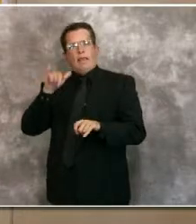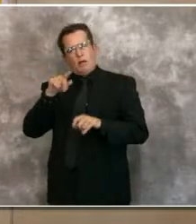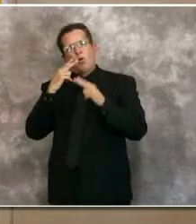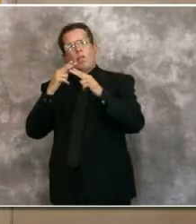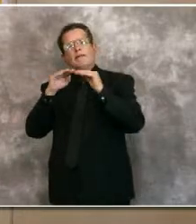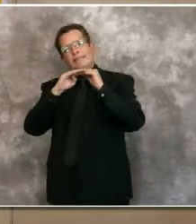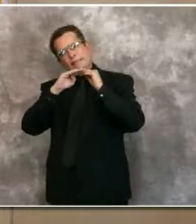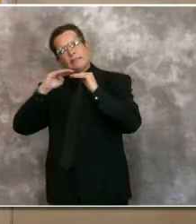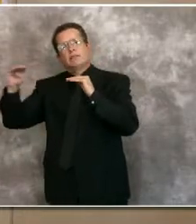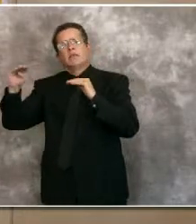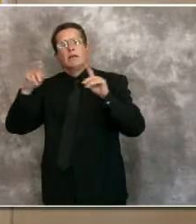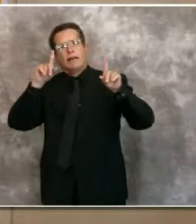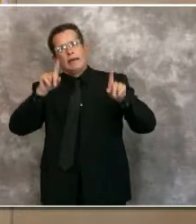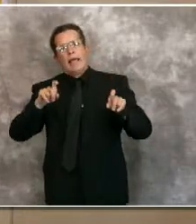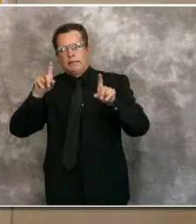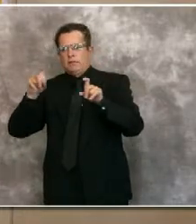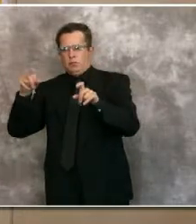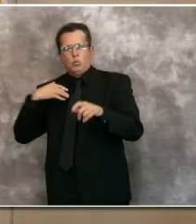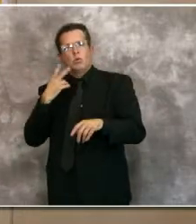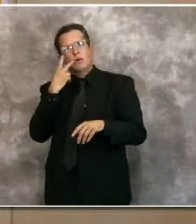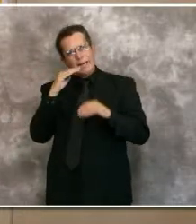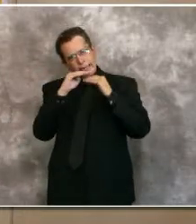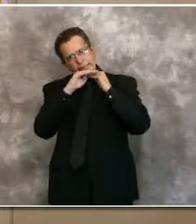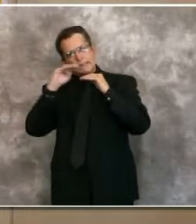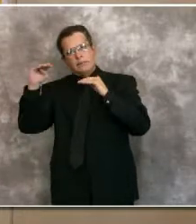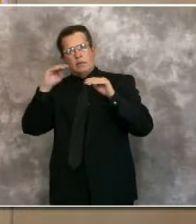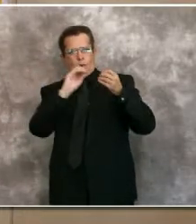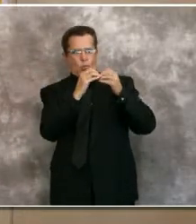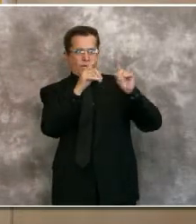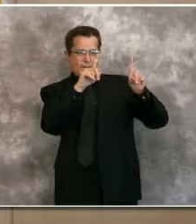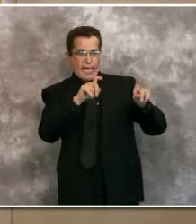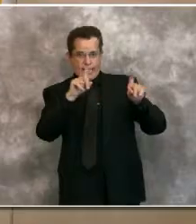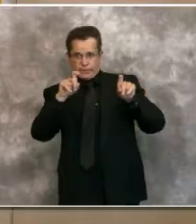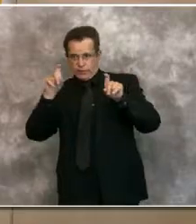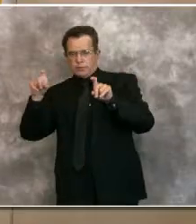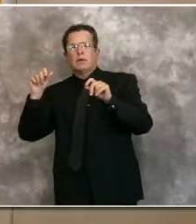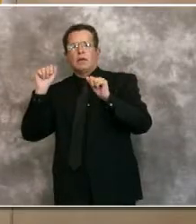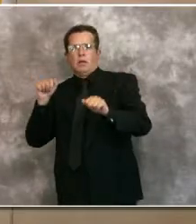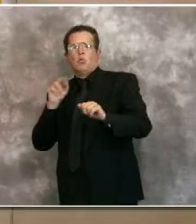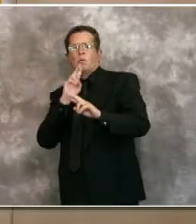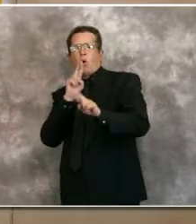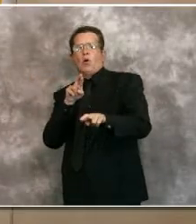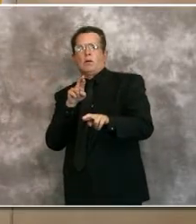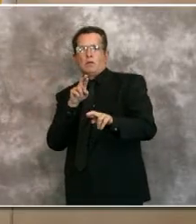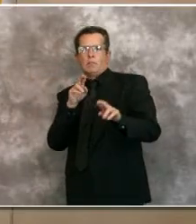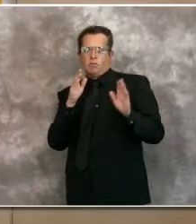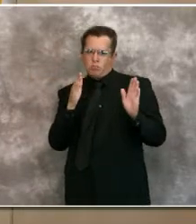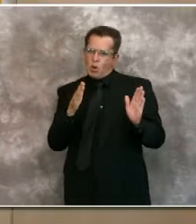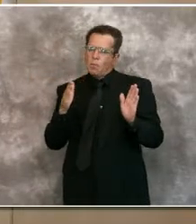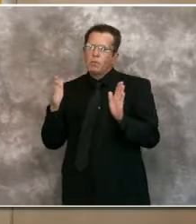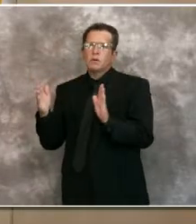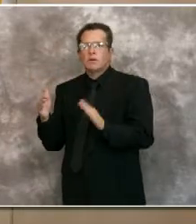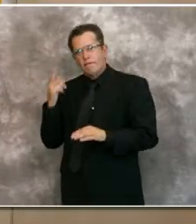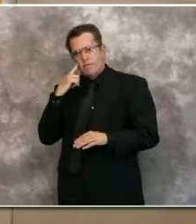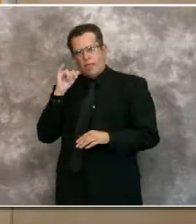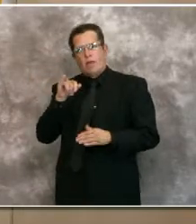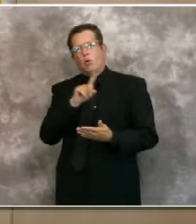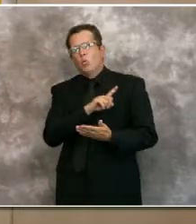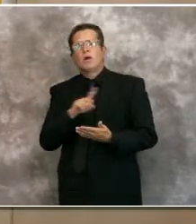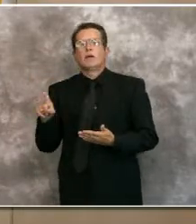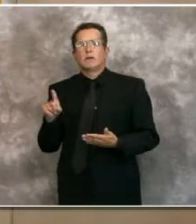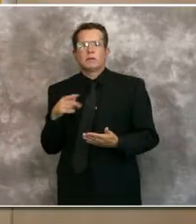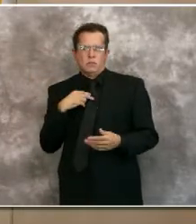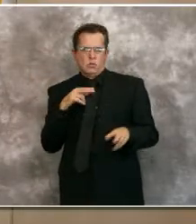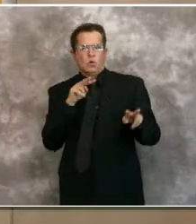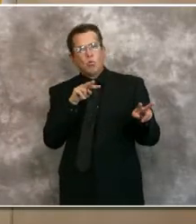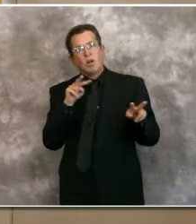see. A consistent number of tests performed every day for any given week. And as